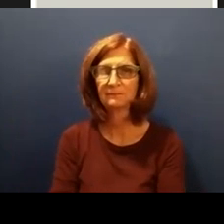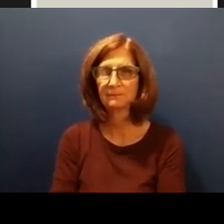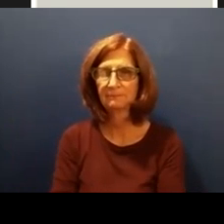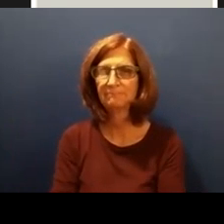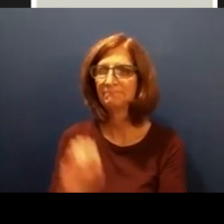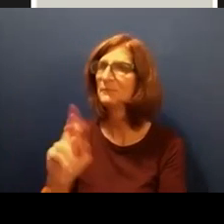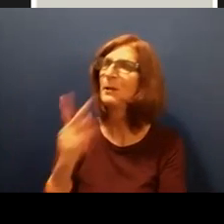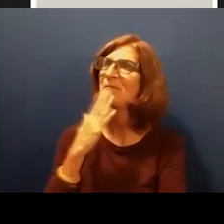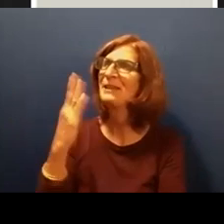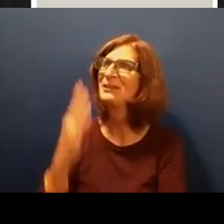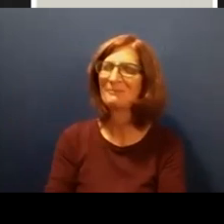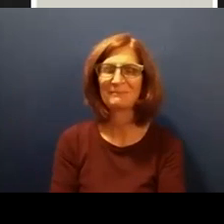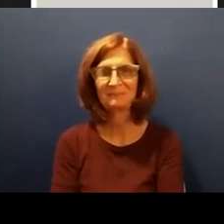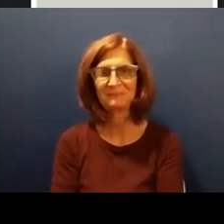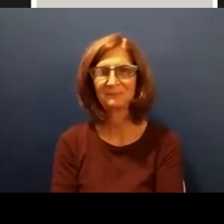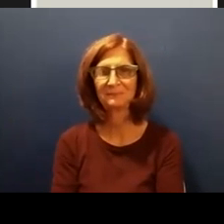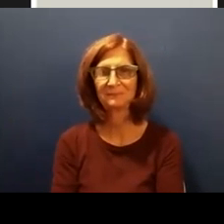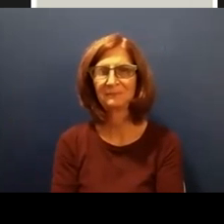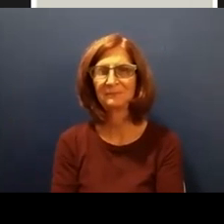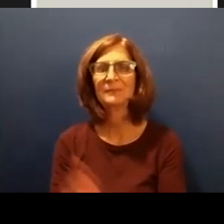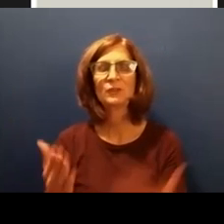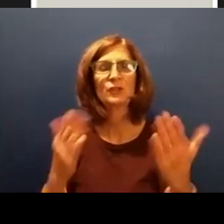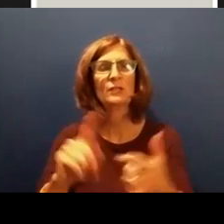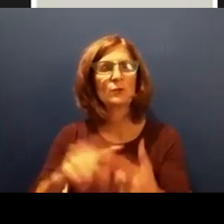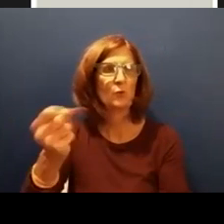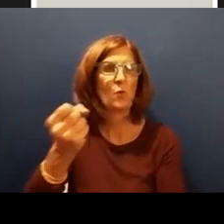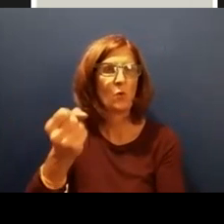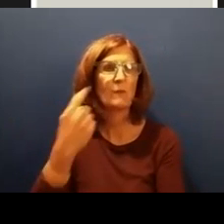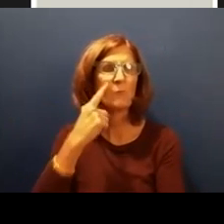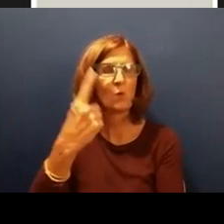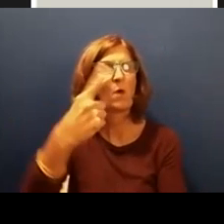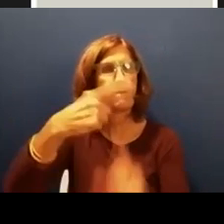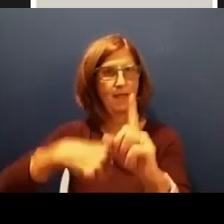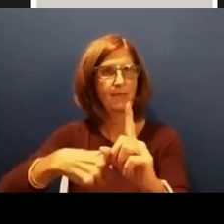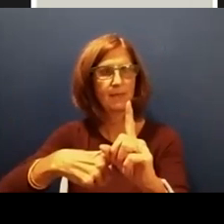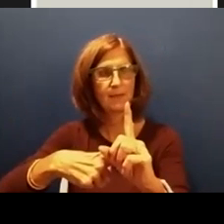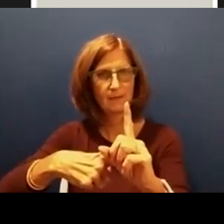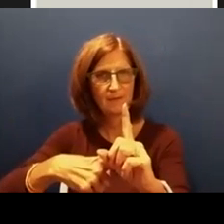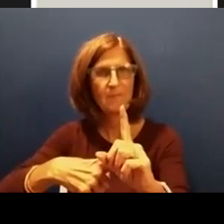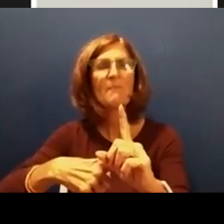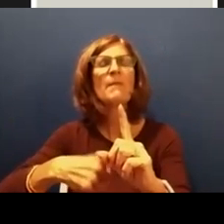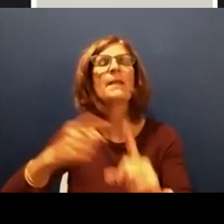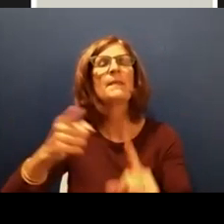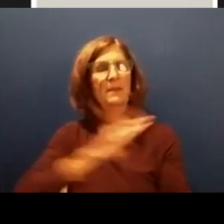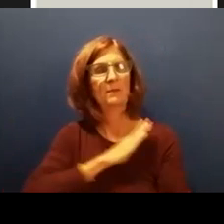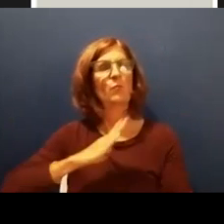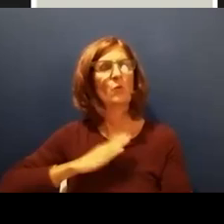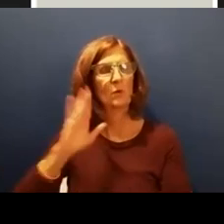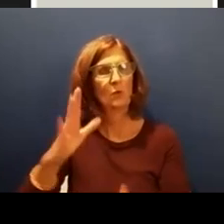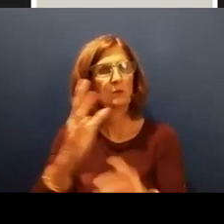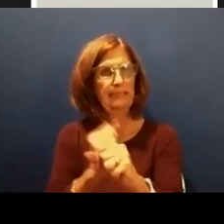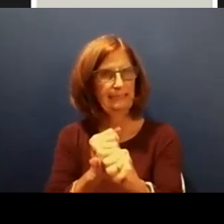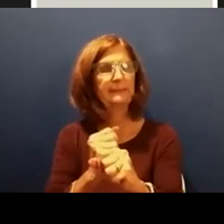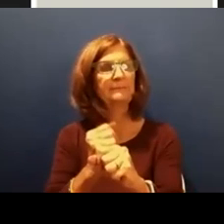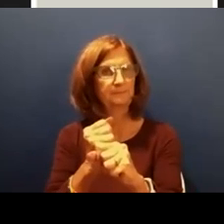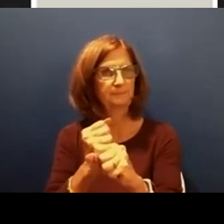you. I would suggest a motion to hold for 1 month pending, board briefing on the, the